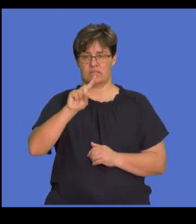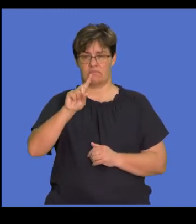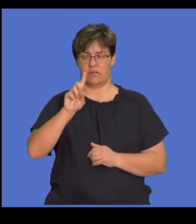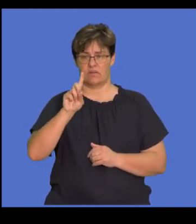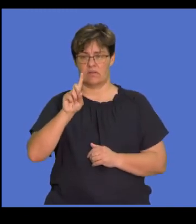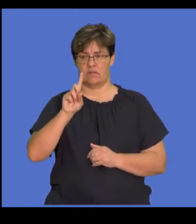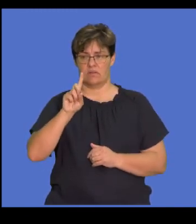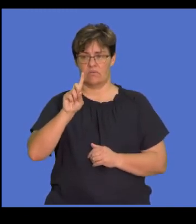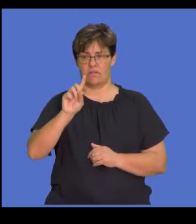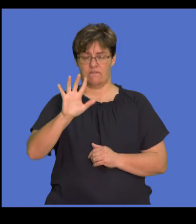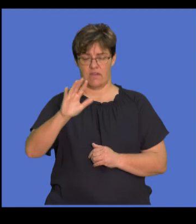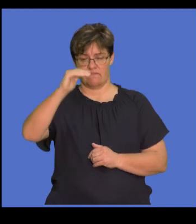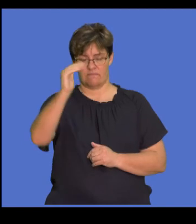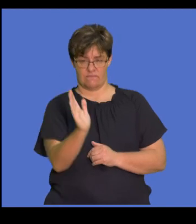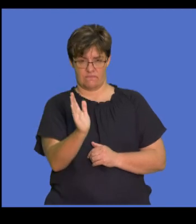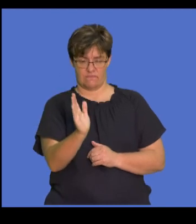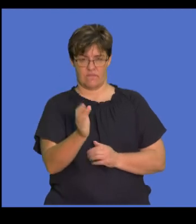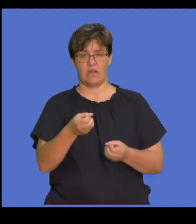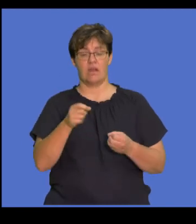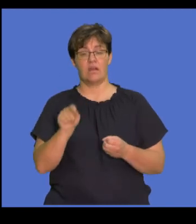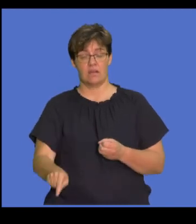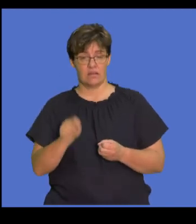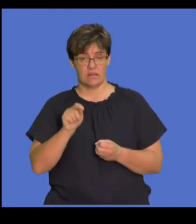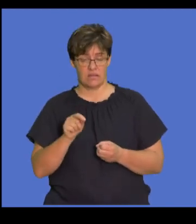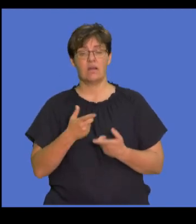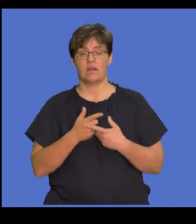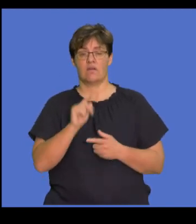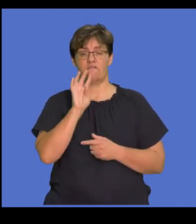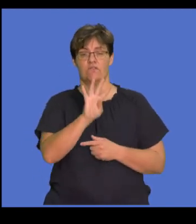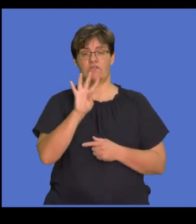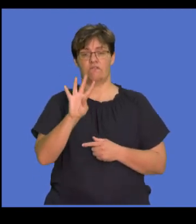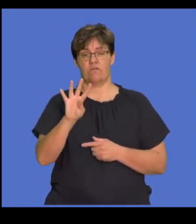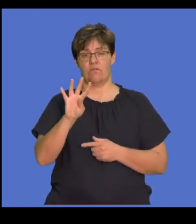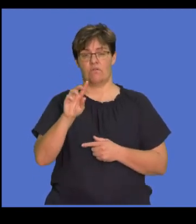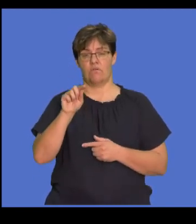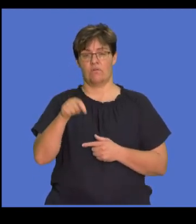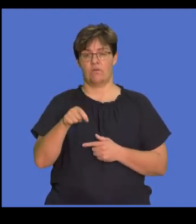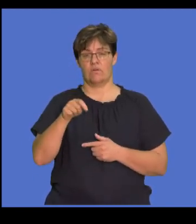0,715, close the bracket, and that will give me